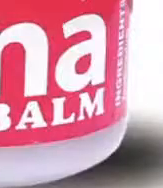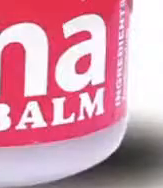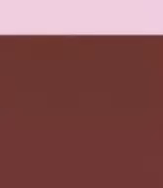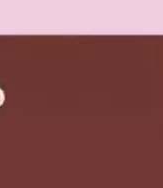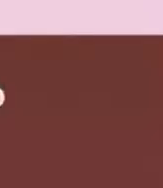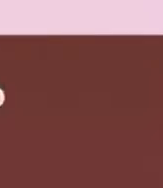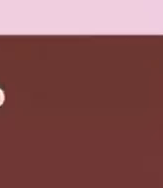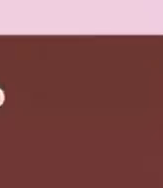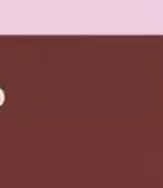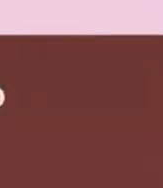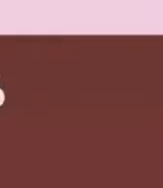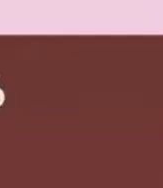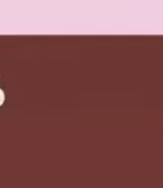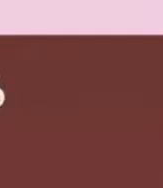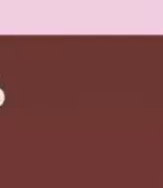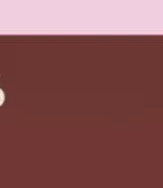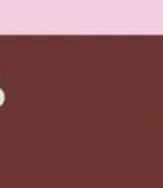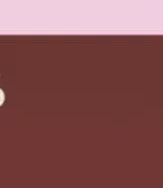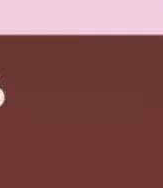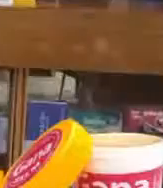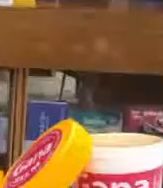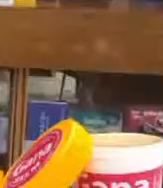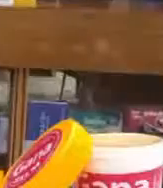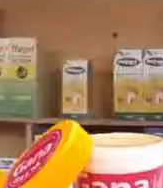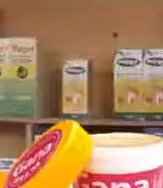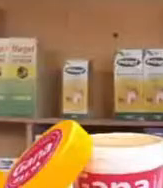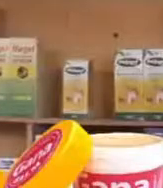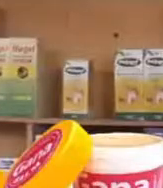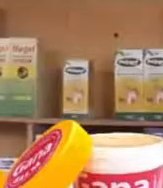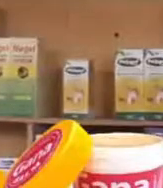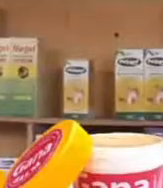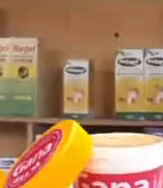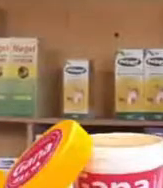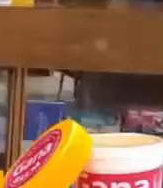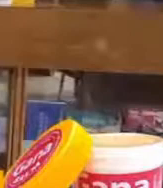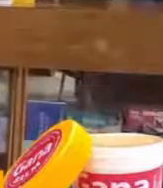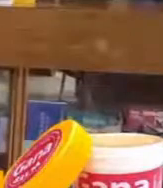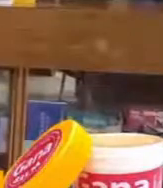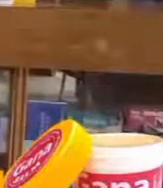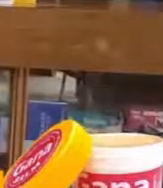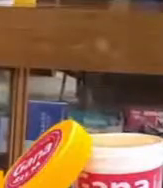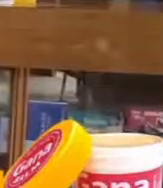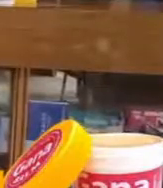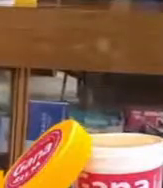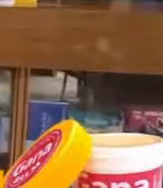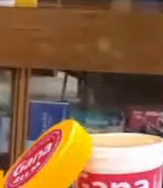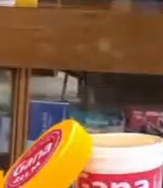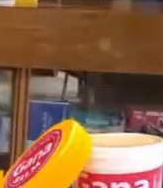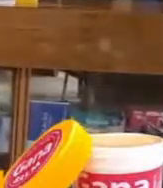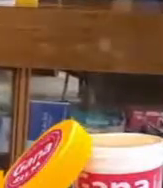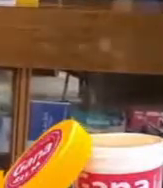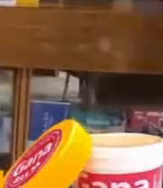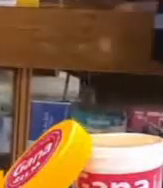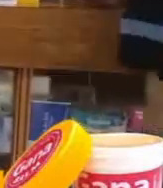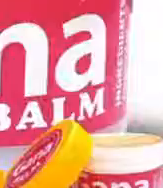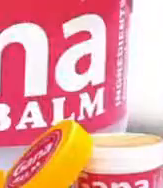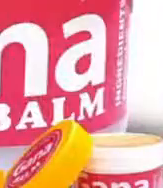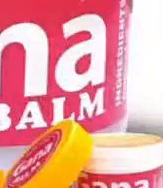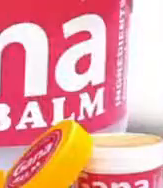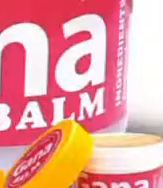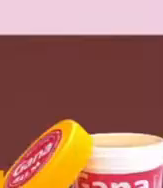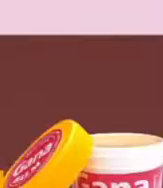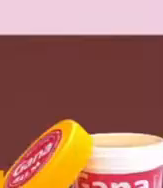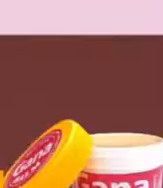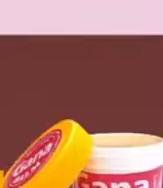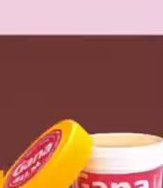This advertisement has been vetted and approved by the FDA. Hey, good papa. Ganabam, if your what apostle,